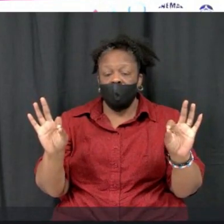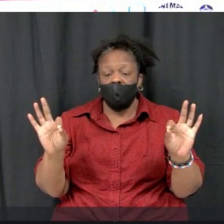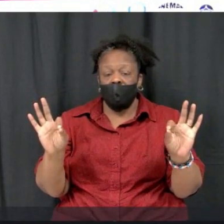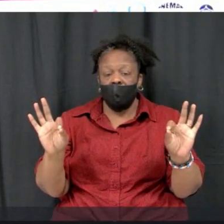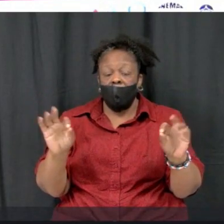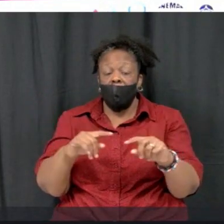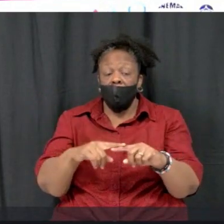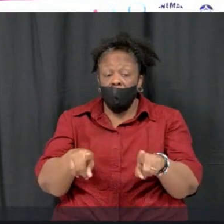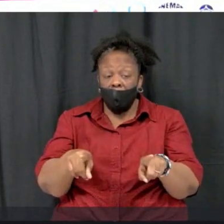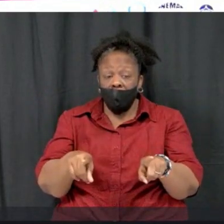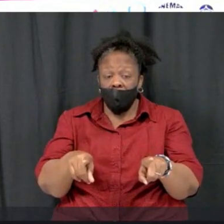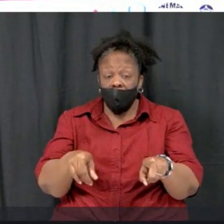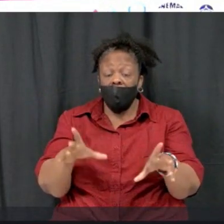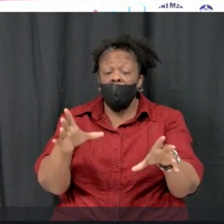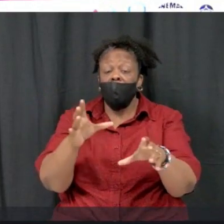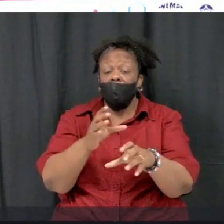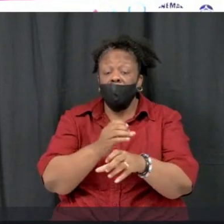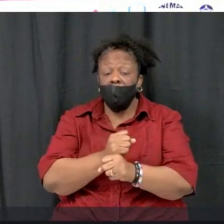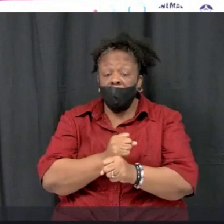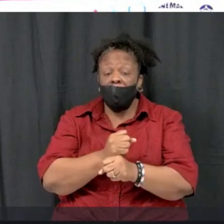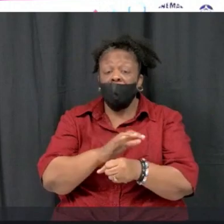ventilator or in hospital.